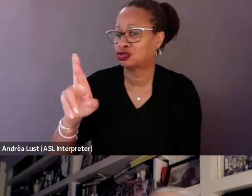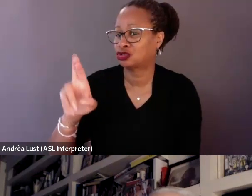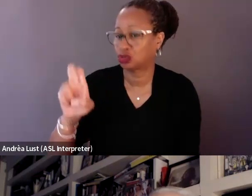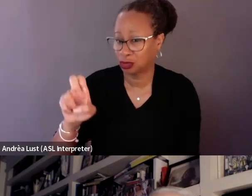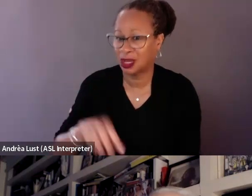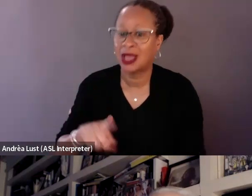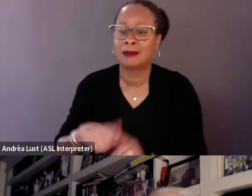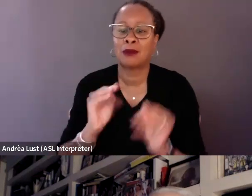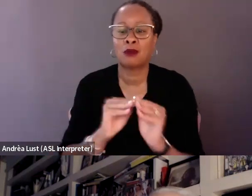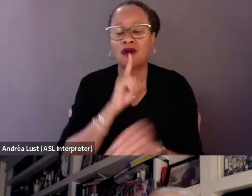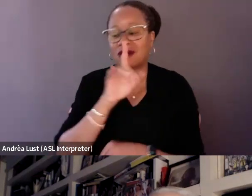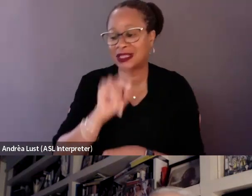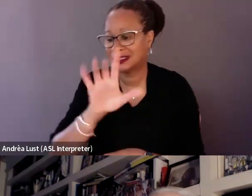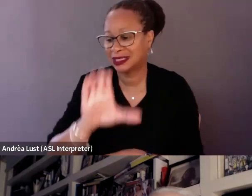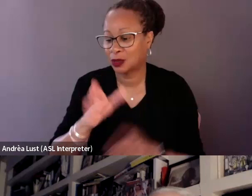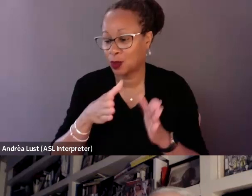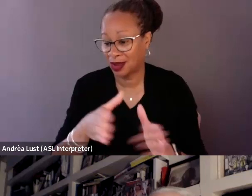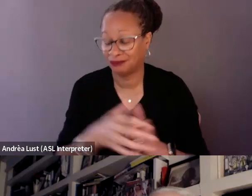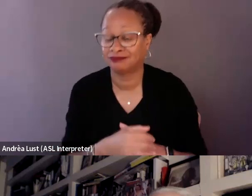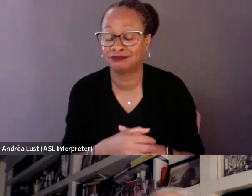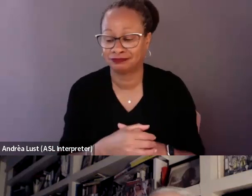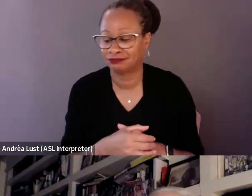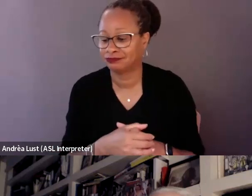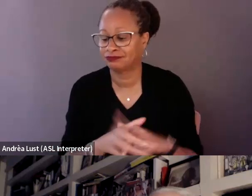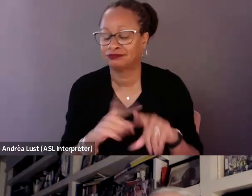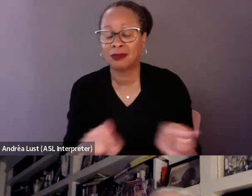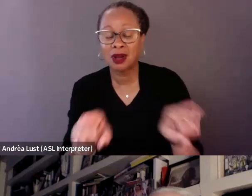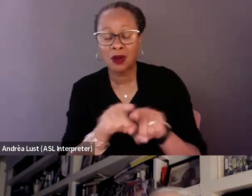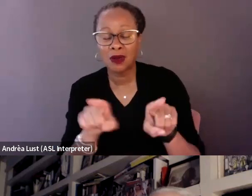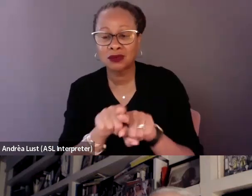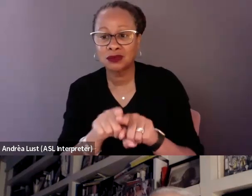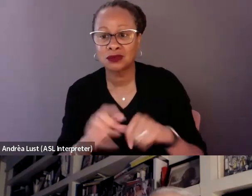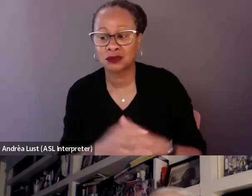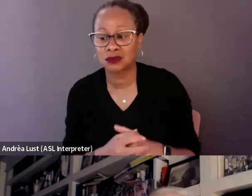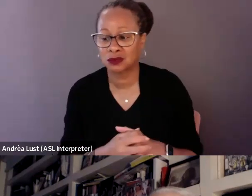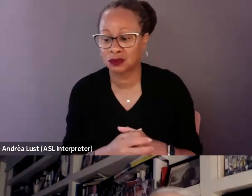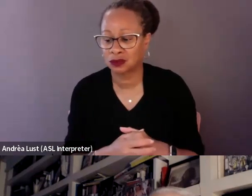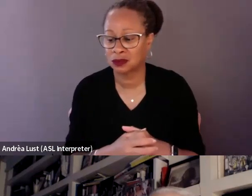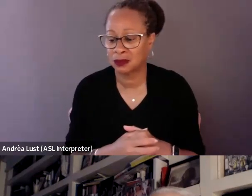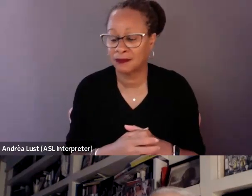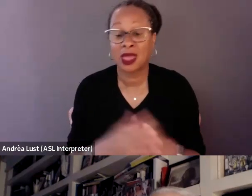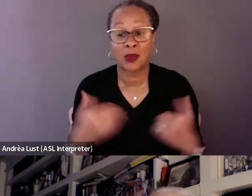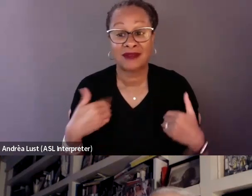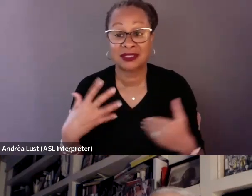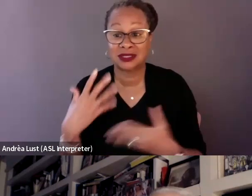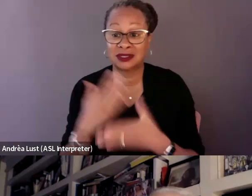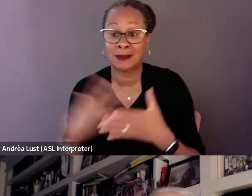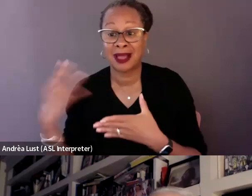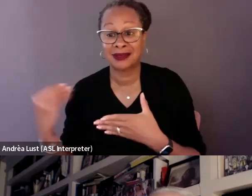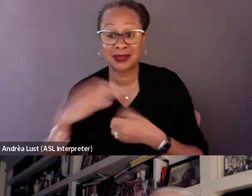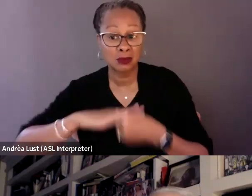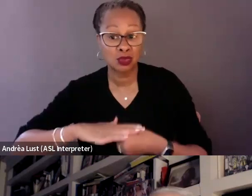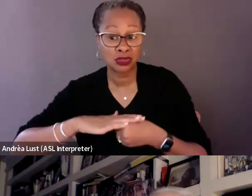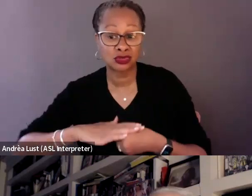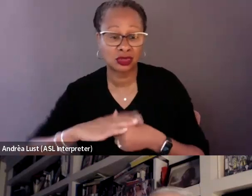realistic way. But also, it's a pleasure to, for example,